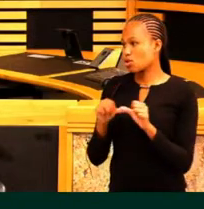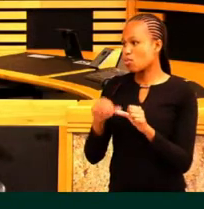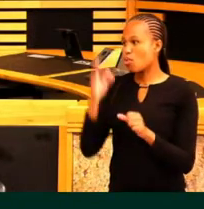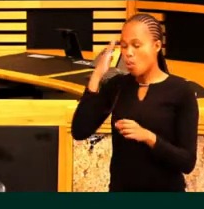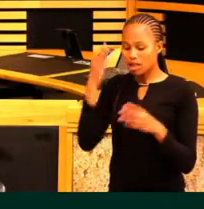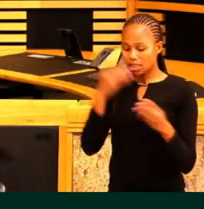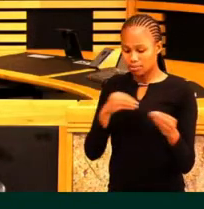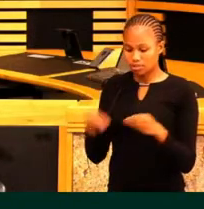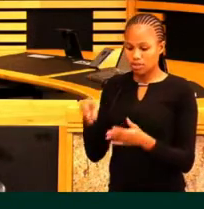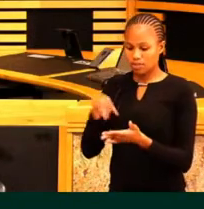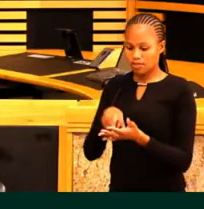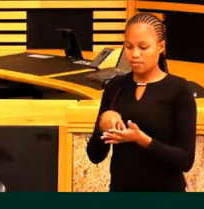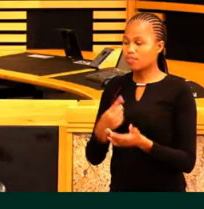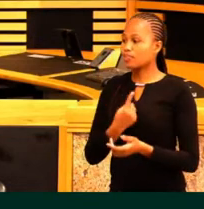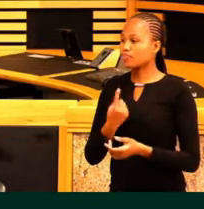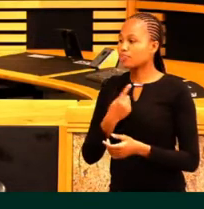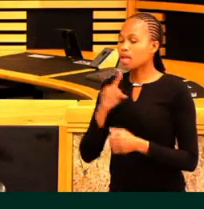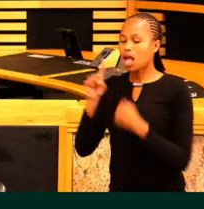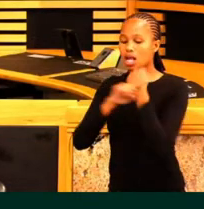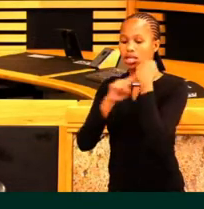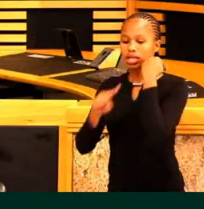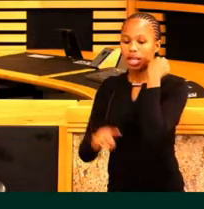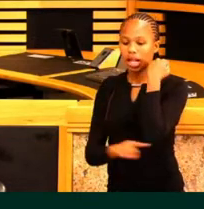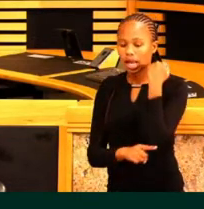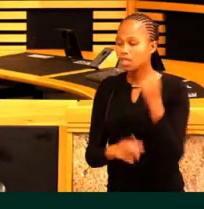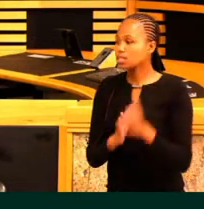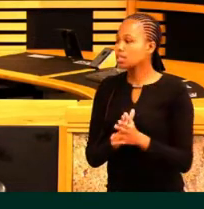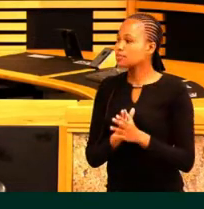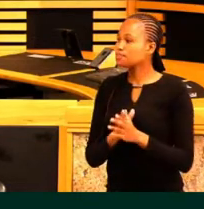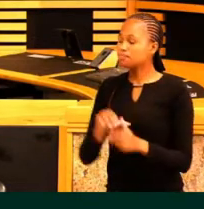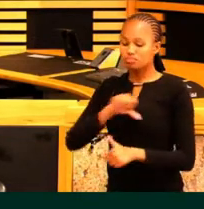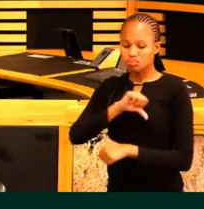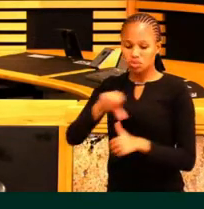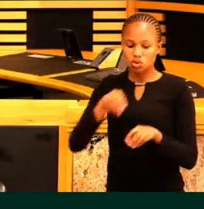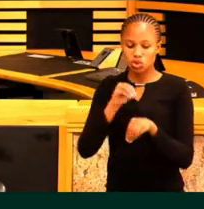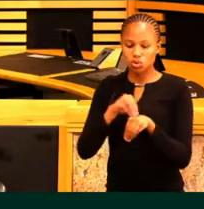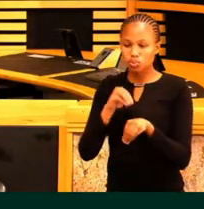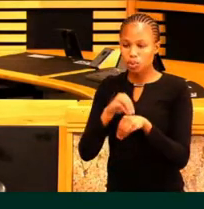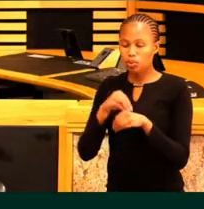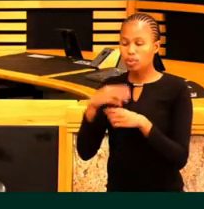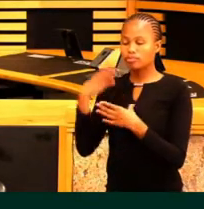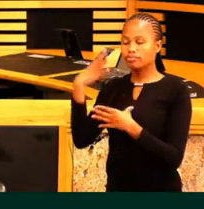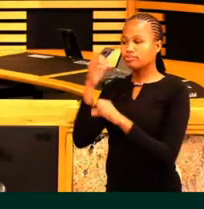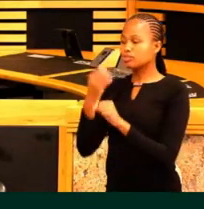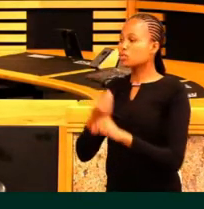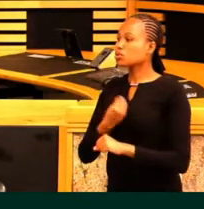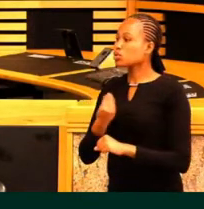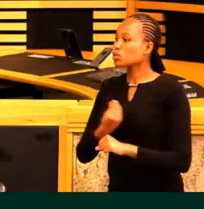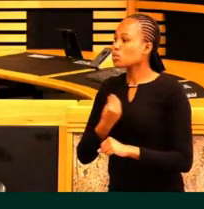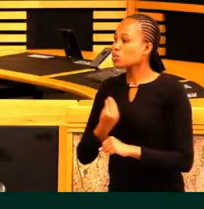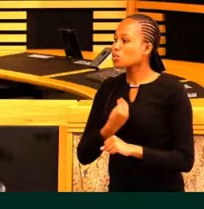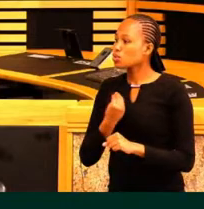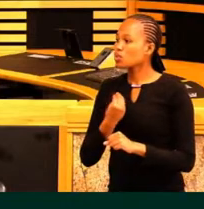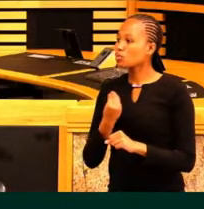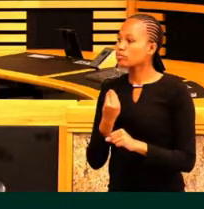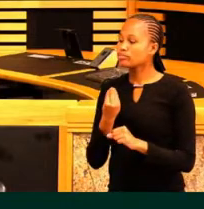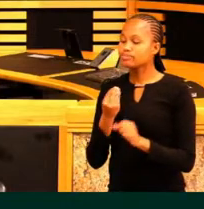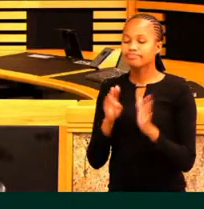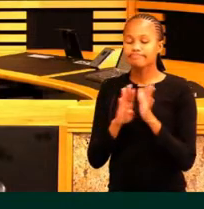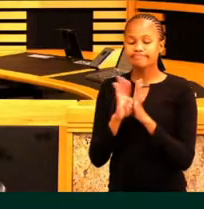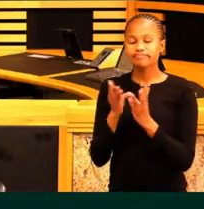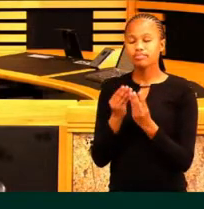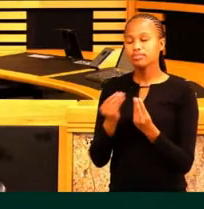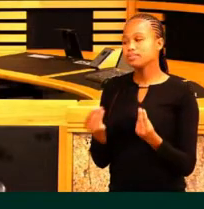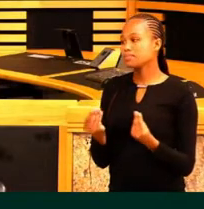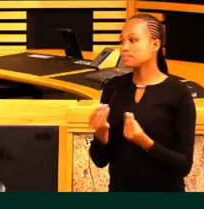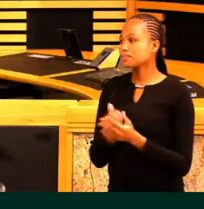the last thematic area is on social problems facing the youth and Innovations Innovation innovative solutions